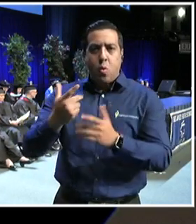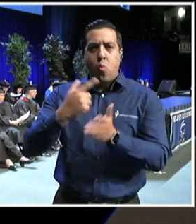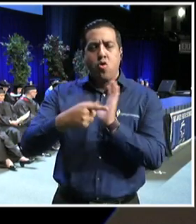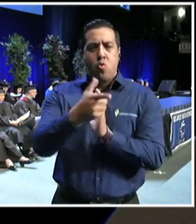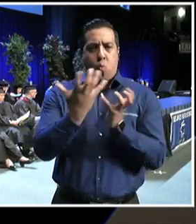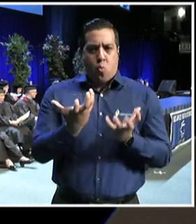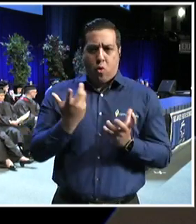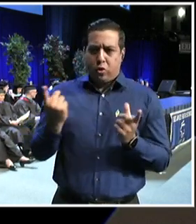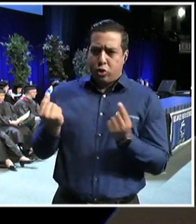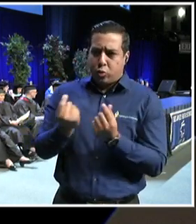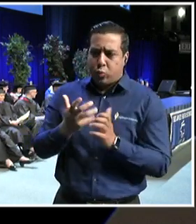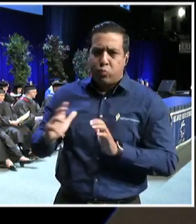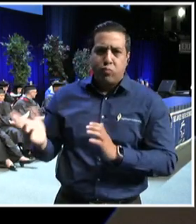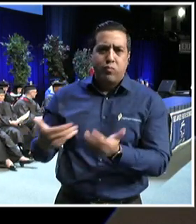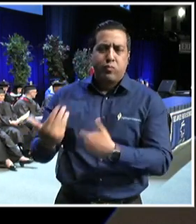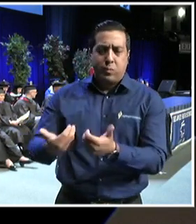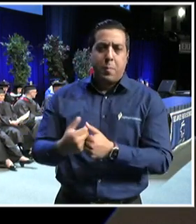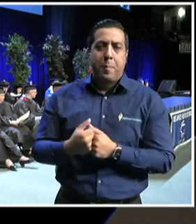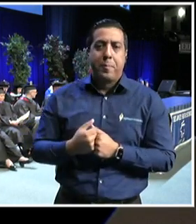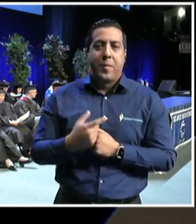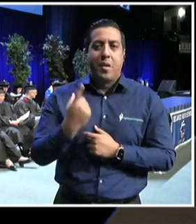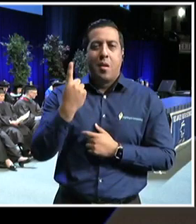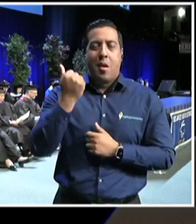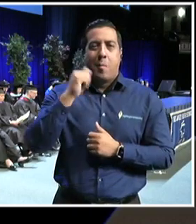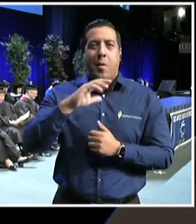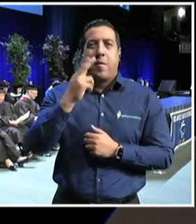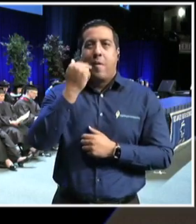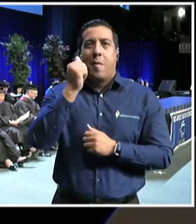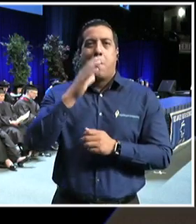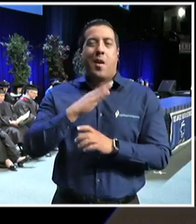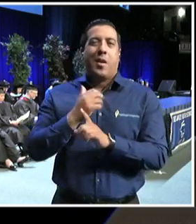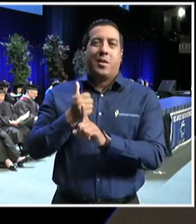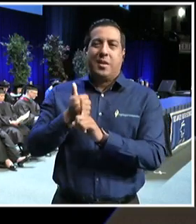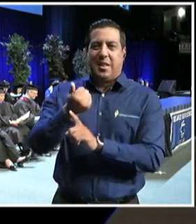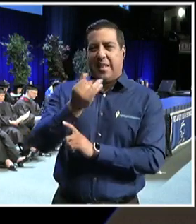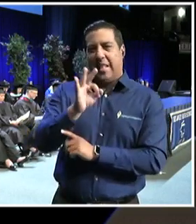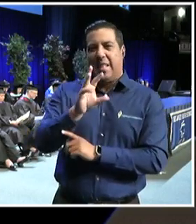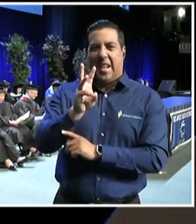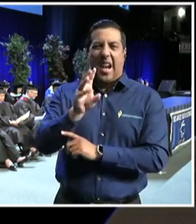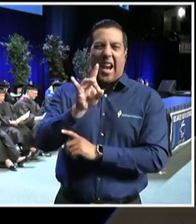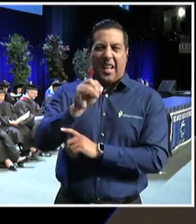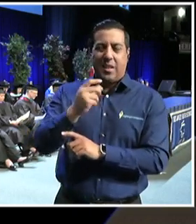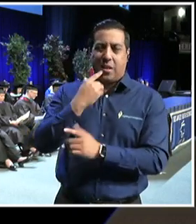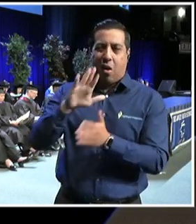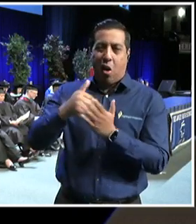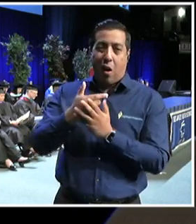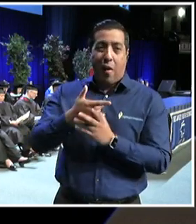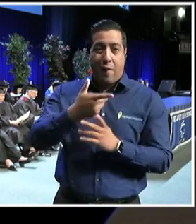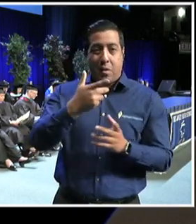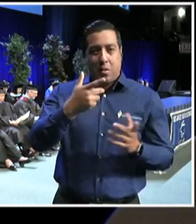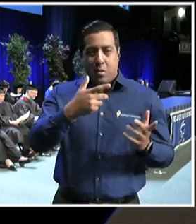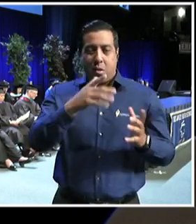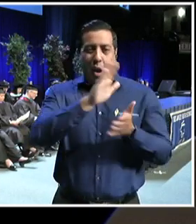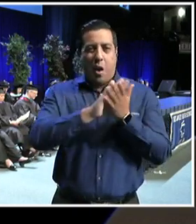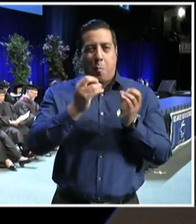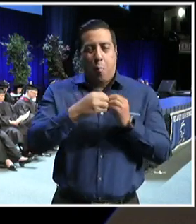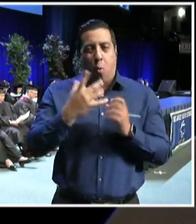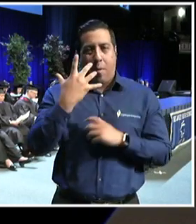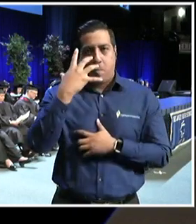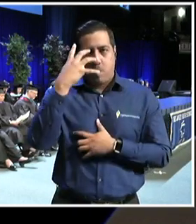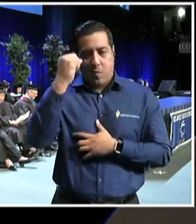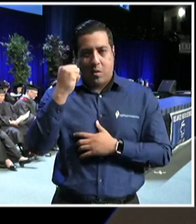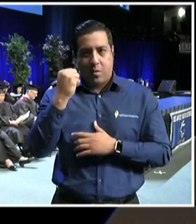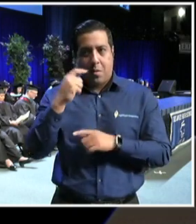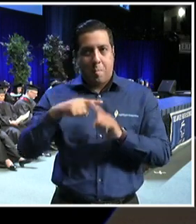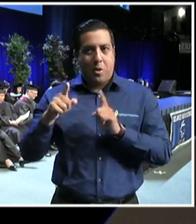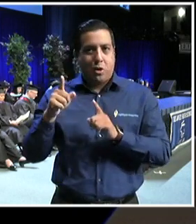do. A comedian in the 1980s joked that most of college is memorization, which most students